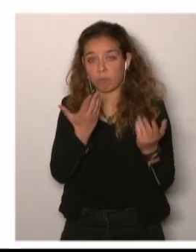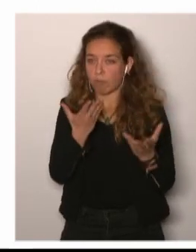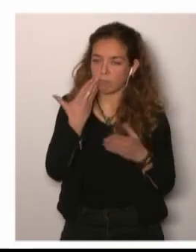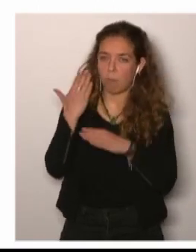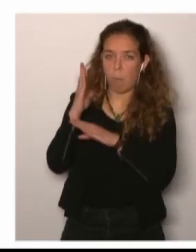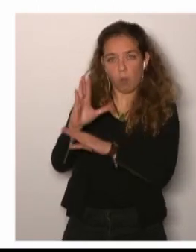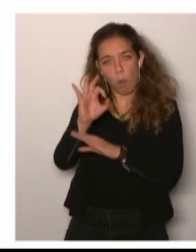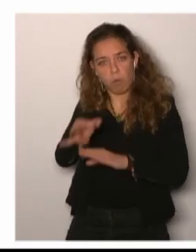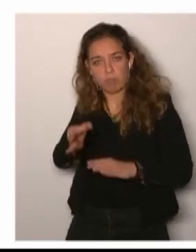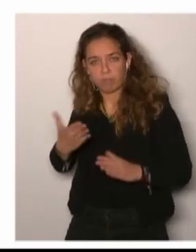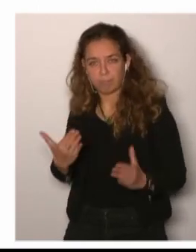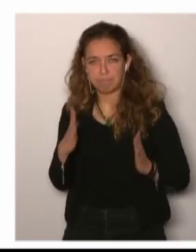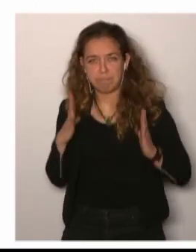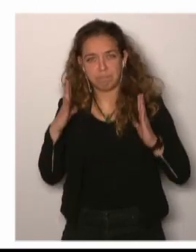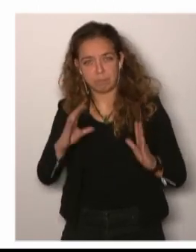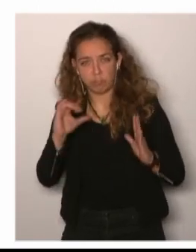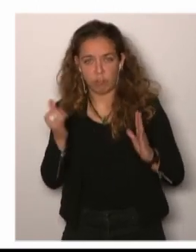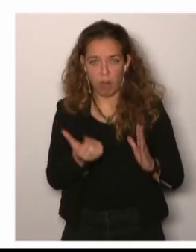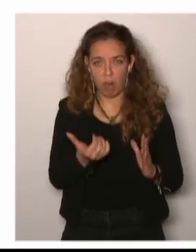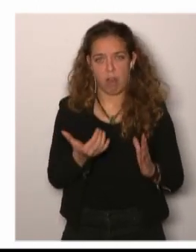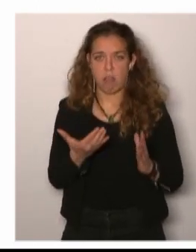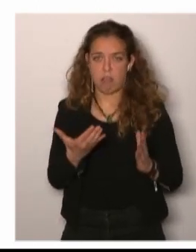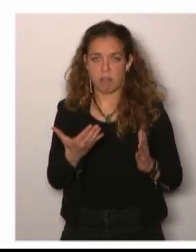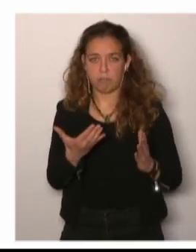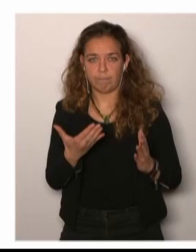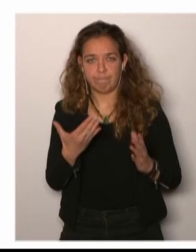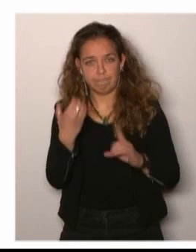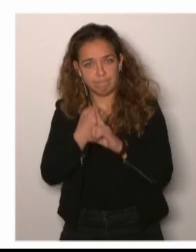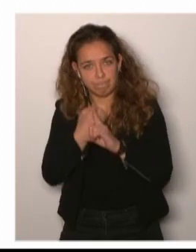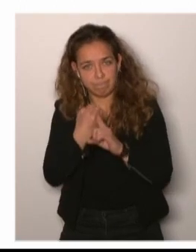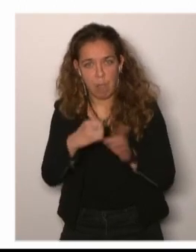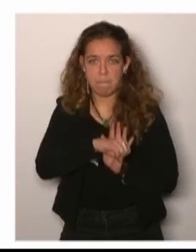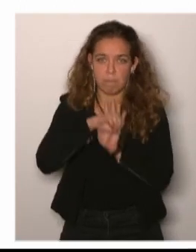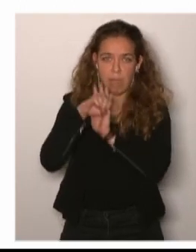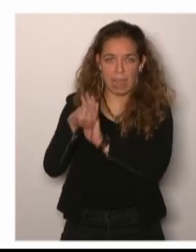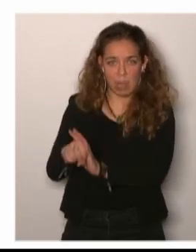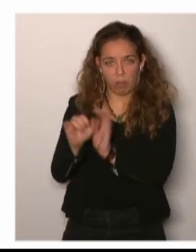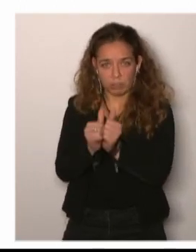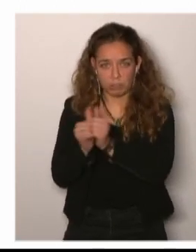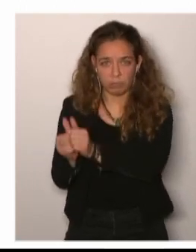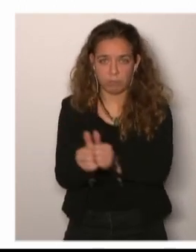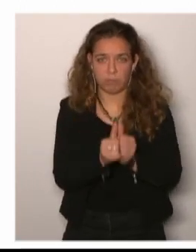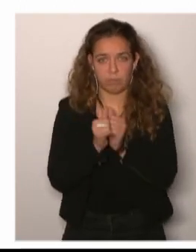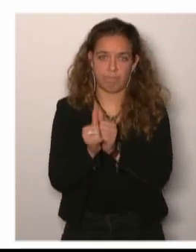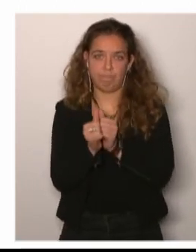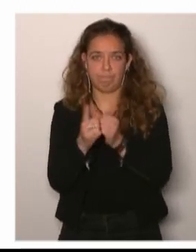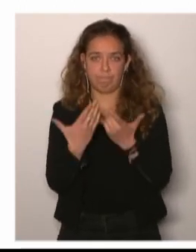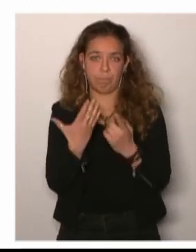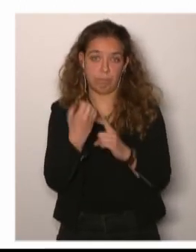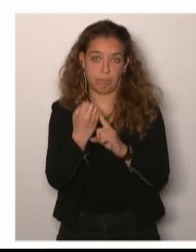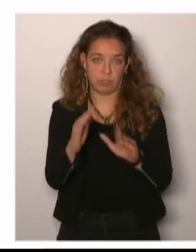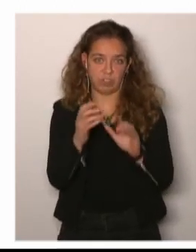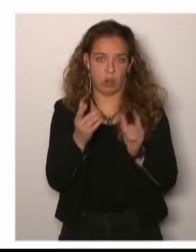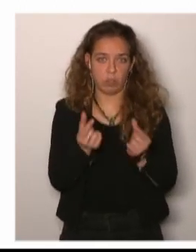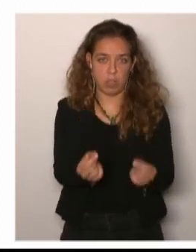against cancer a common priority, but also the importance for all of us to engage in dialogue. And I see